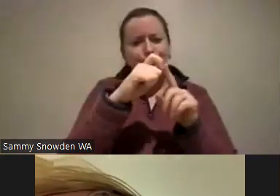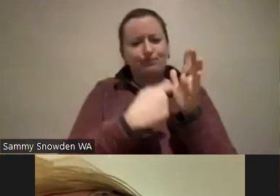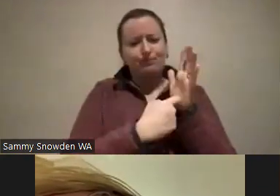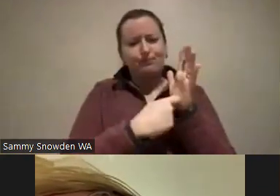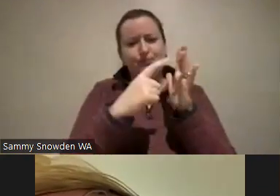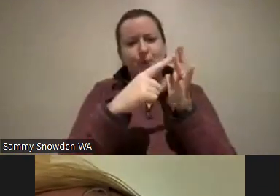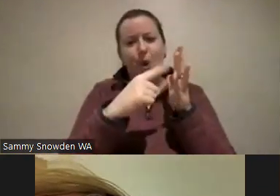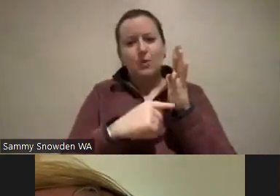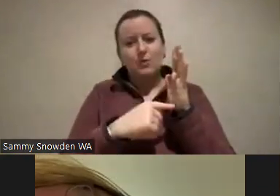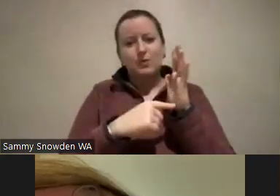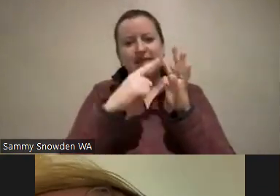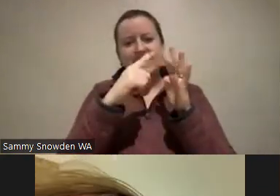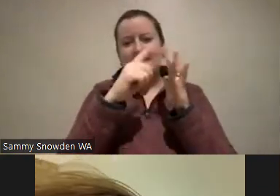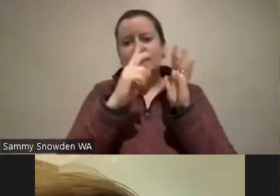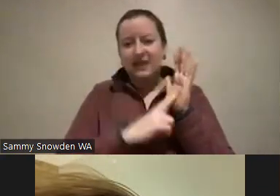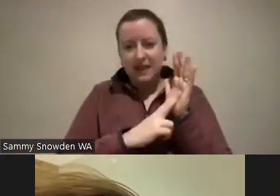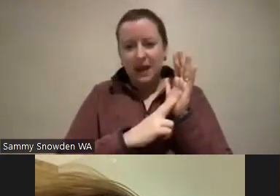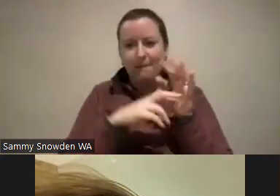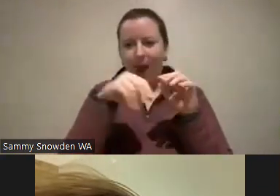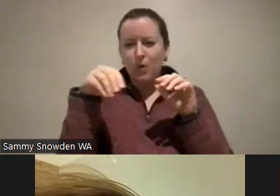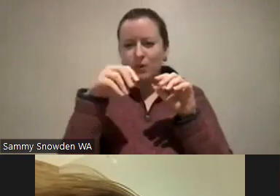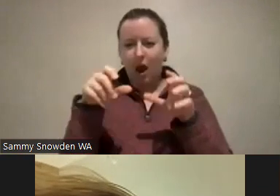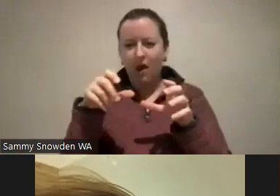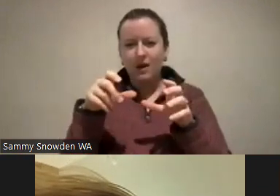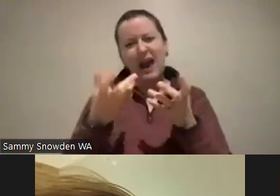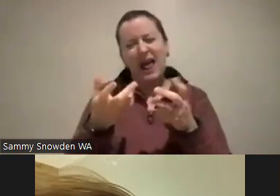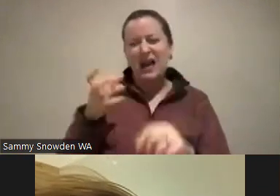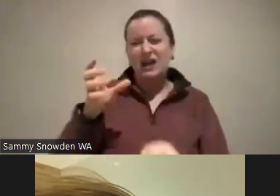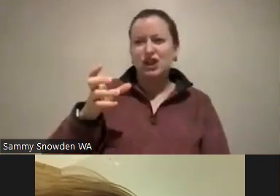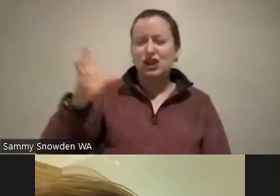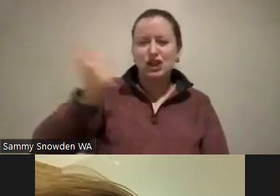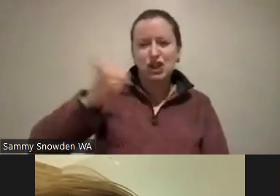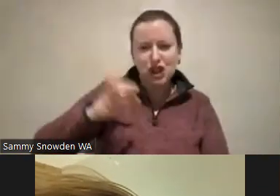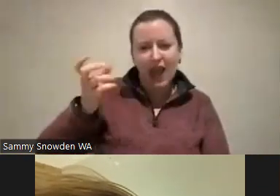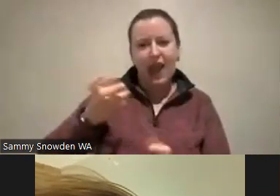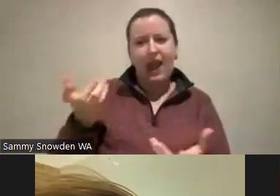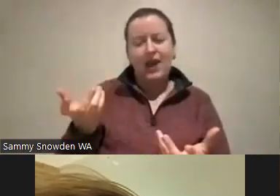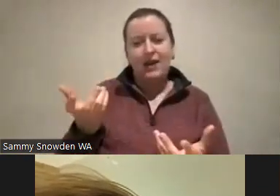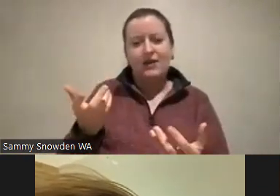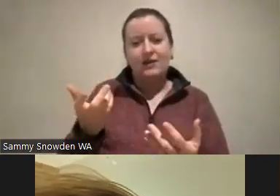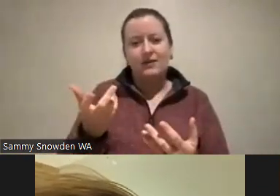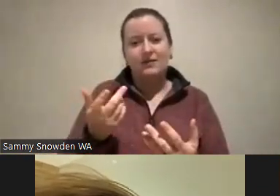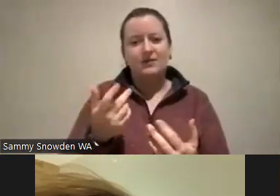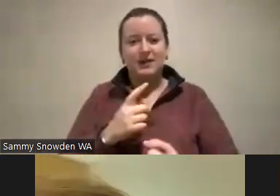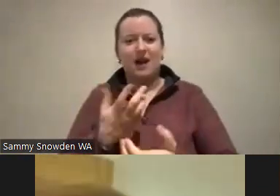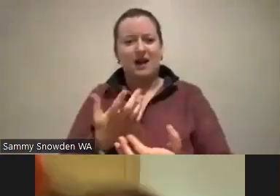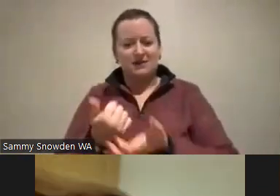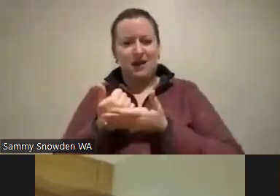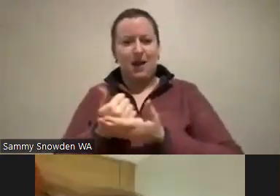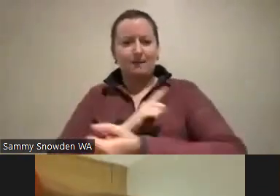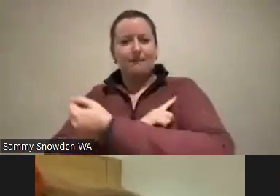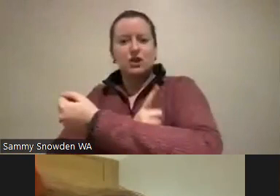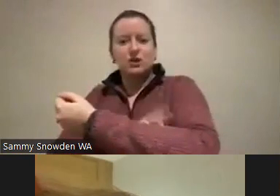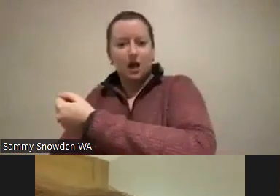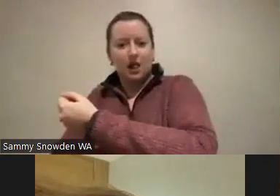Put your hand up if you do. Does anyone's kids use it? So sometimes it's hard to get a clean protein powder for those that